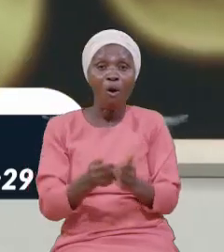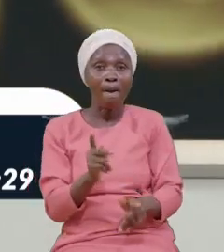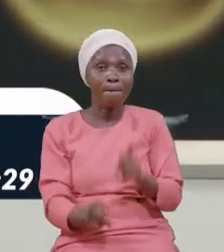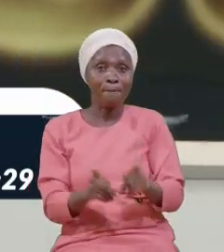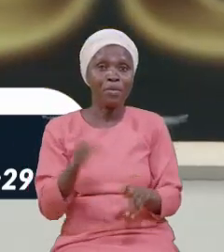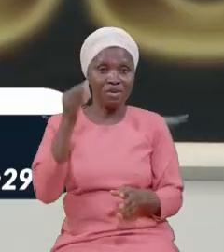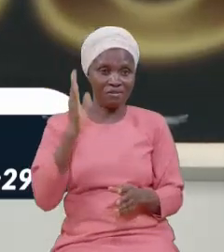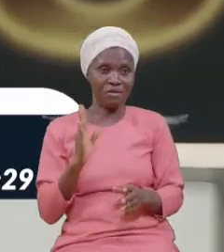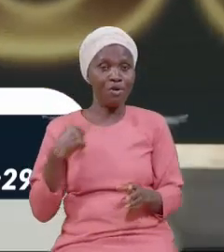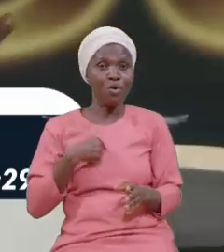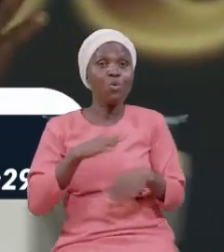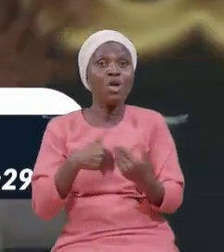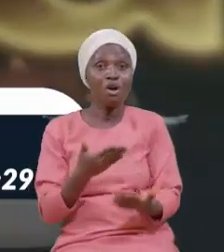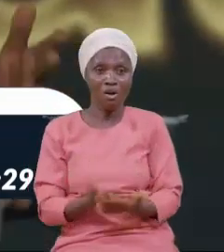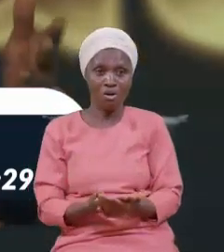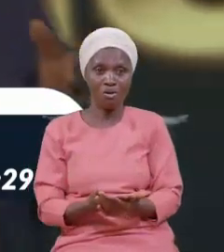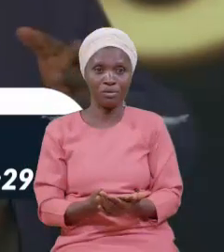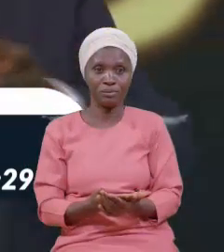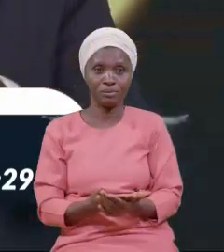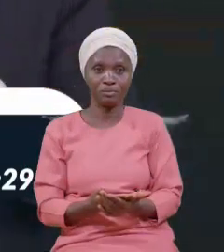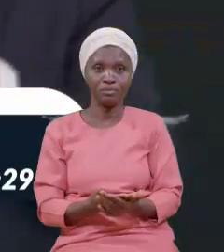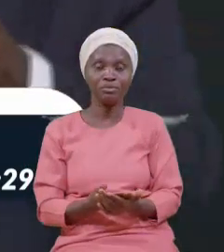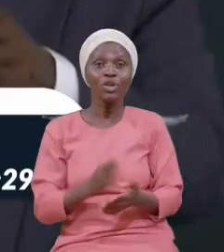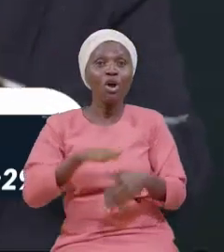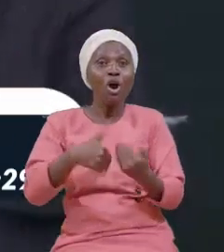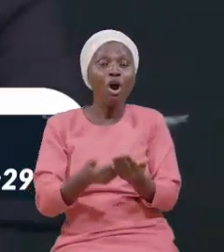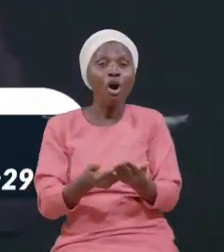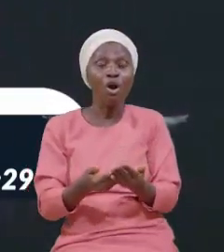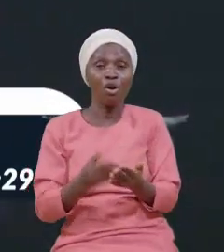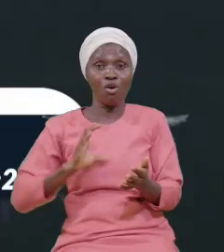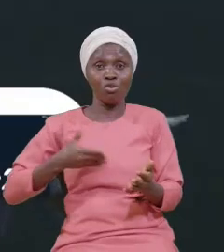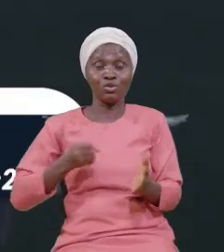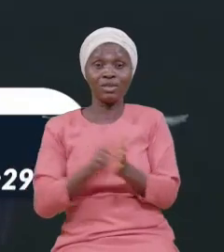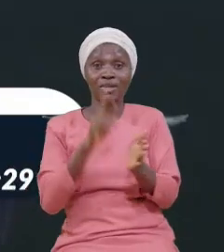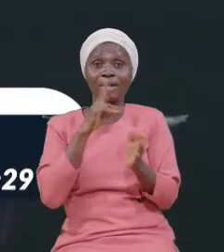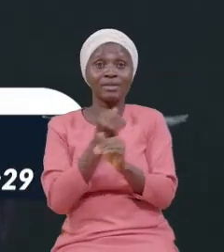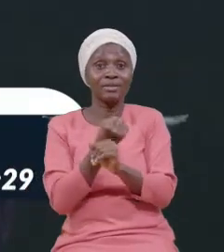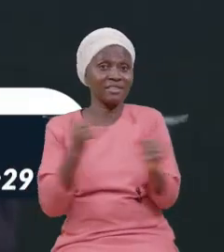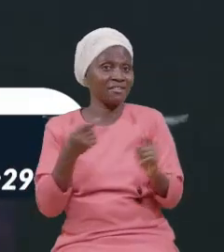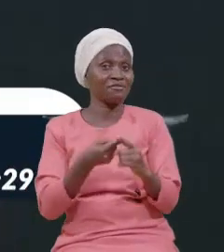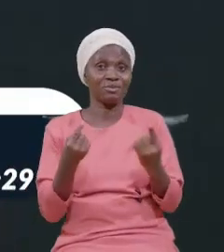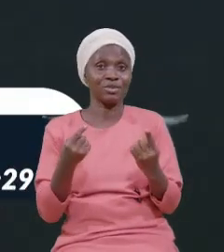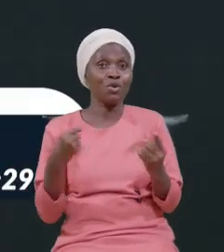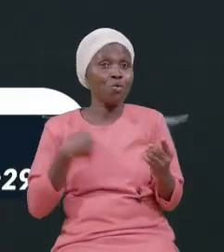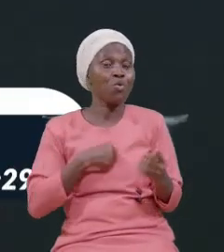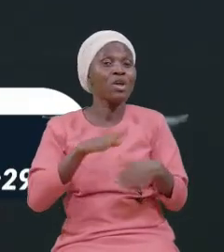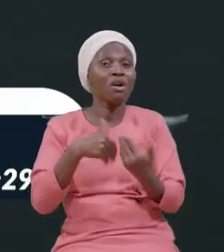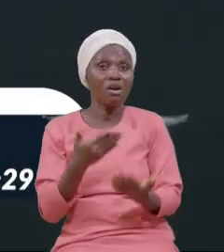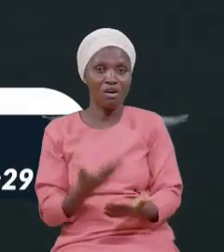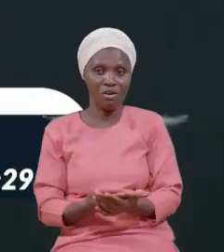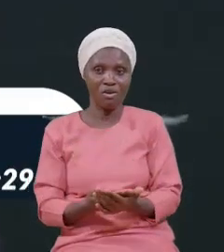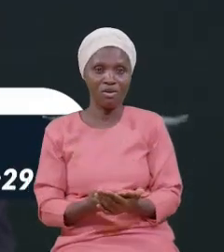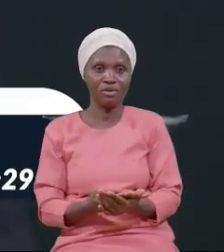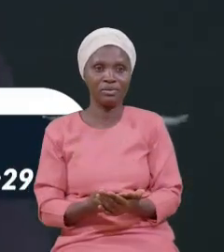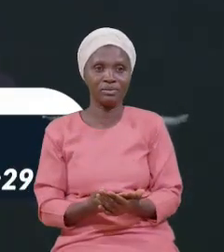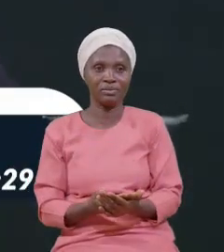all saved souls, we all with open face beholding